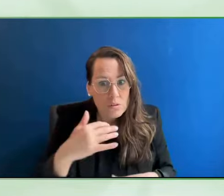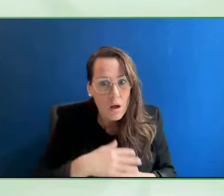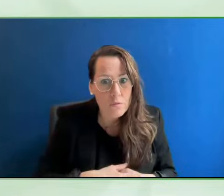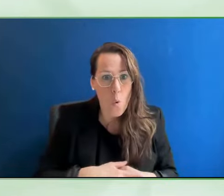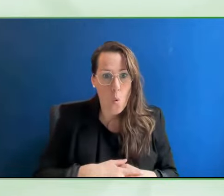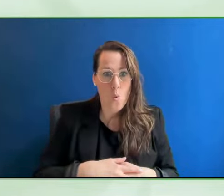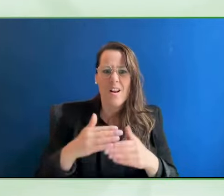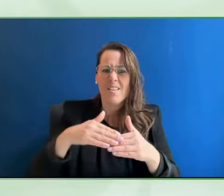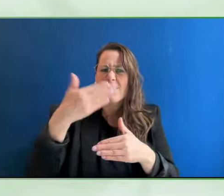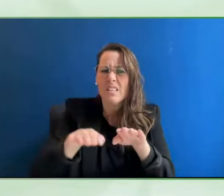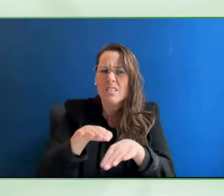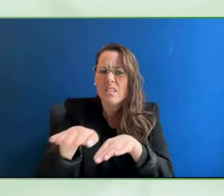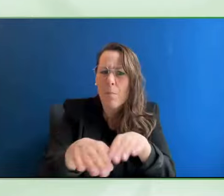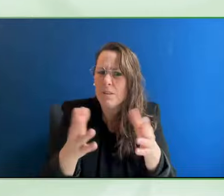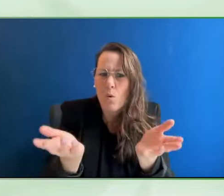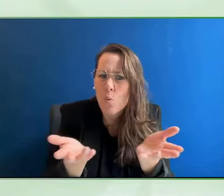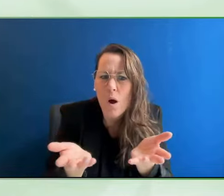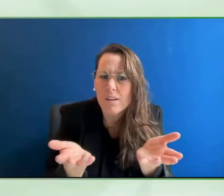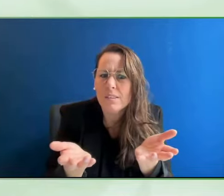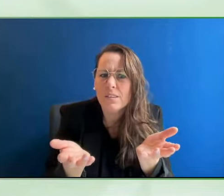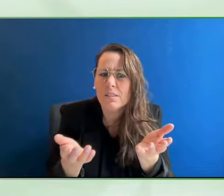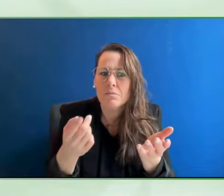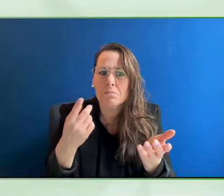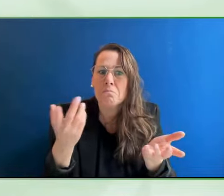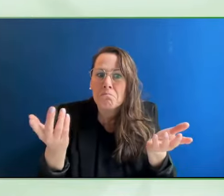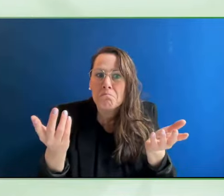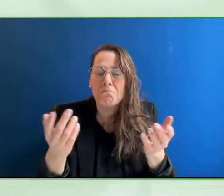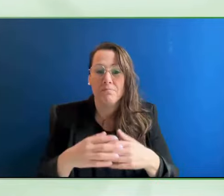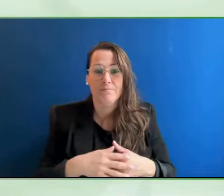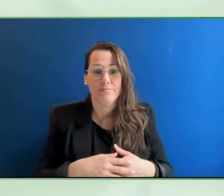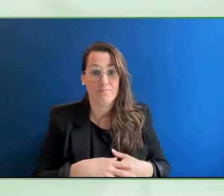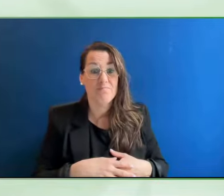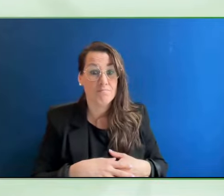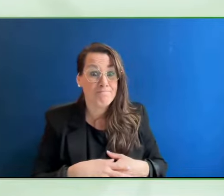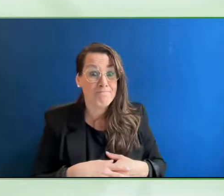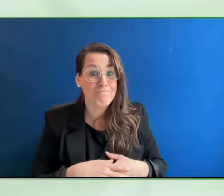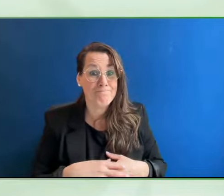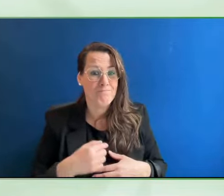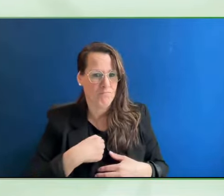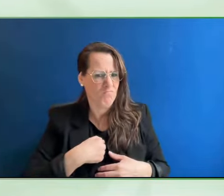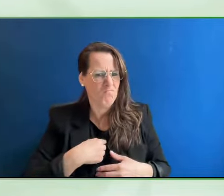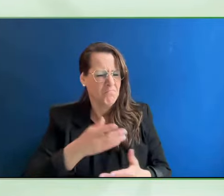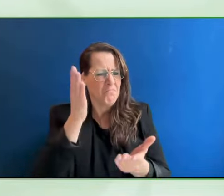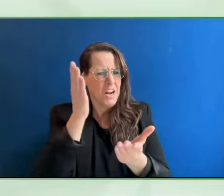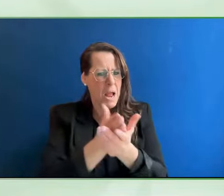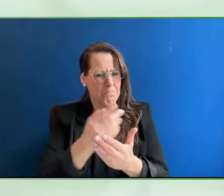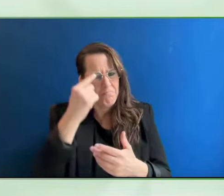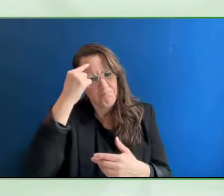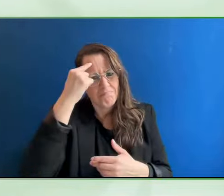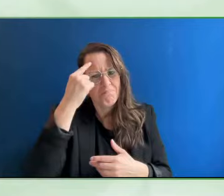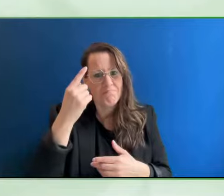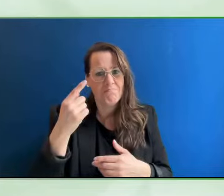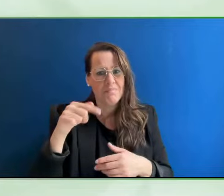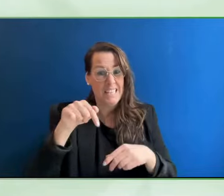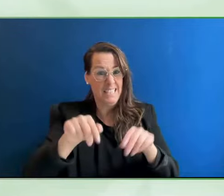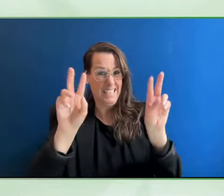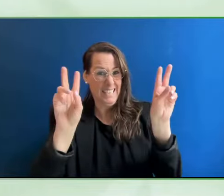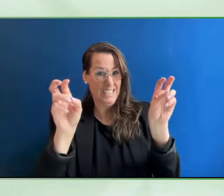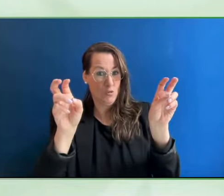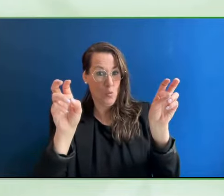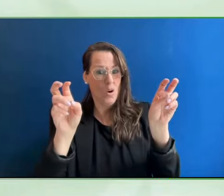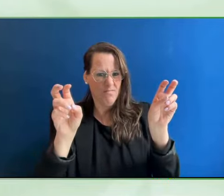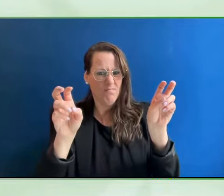next years due to the development of artificial intelligence, AI.